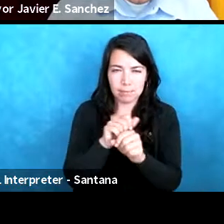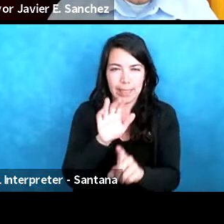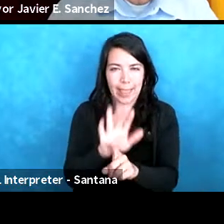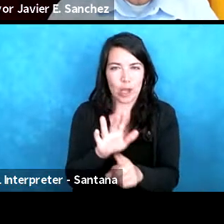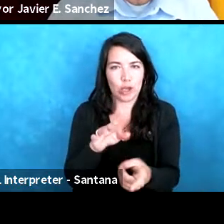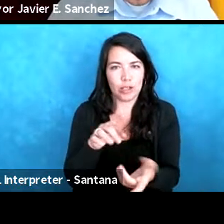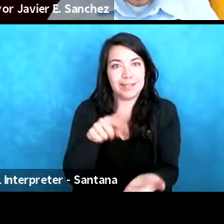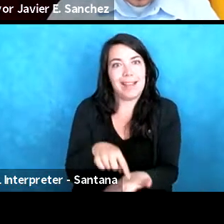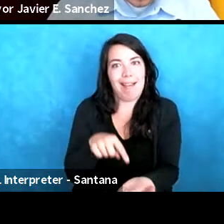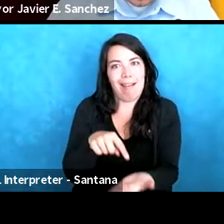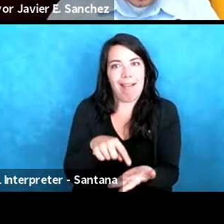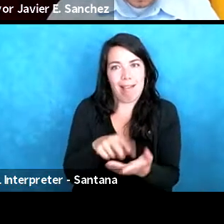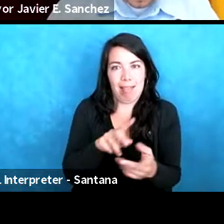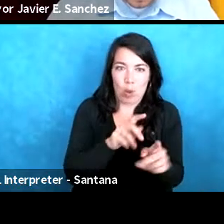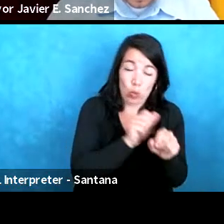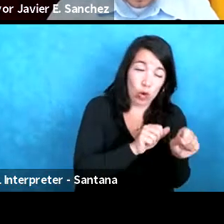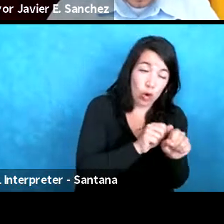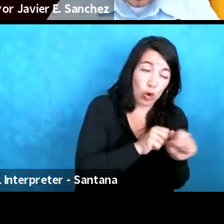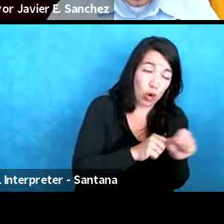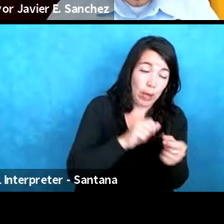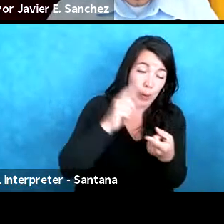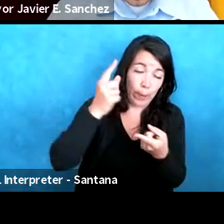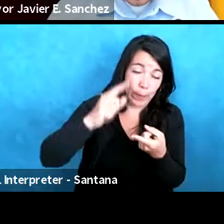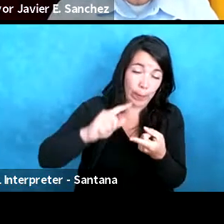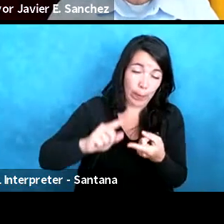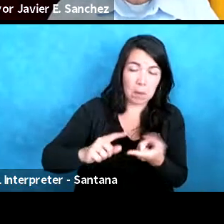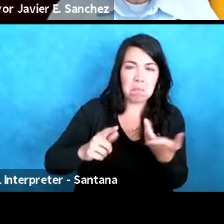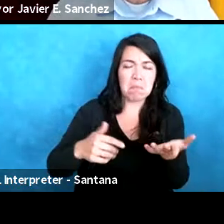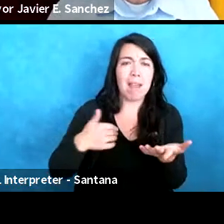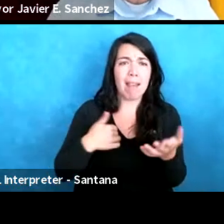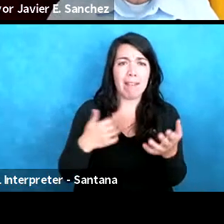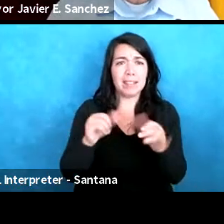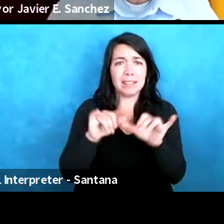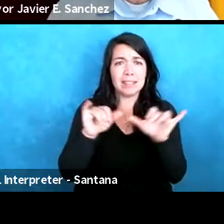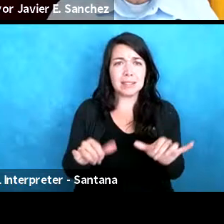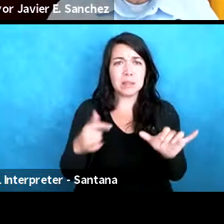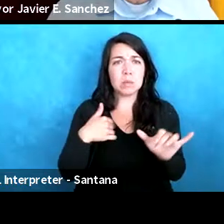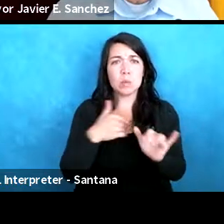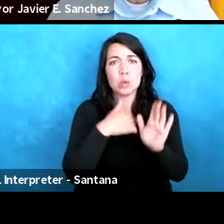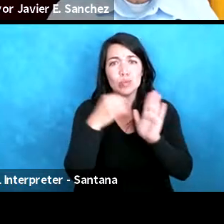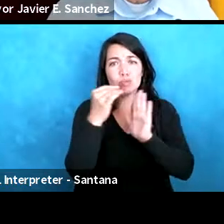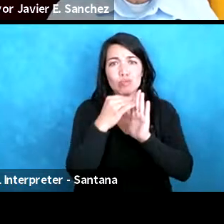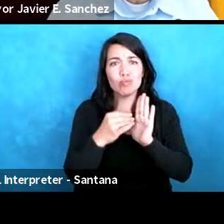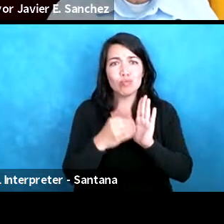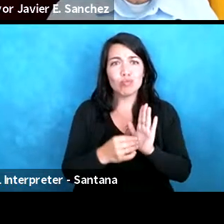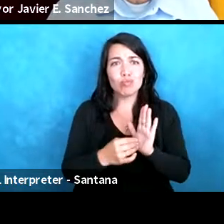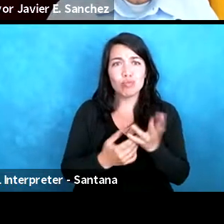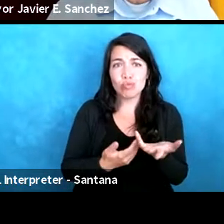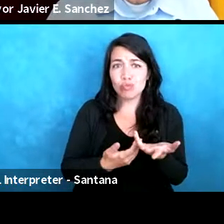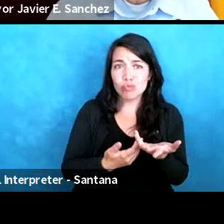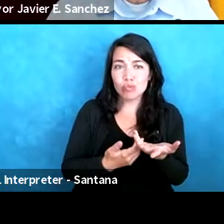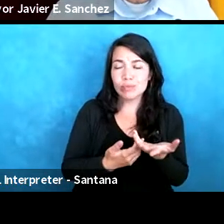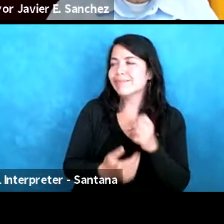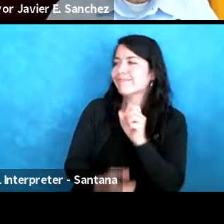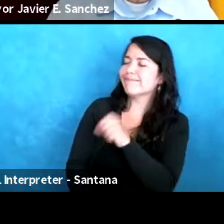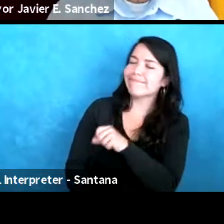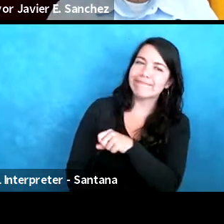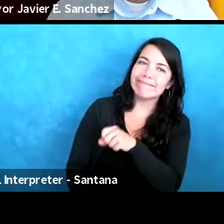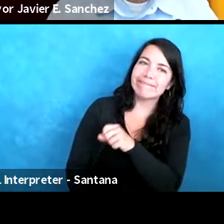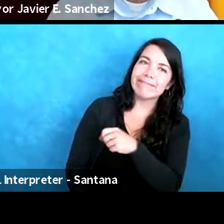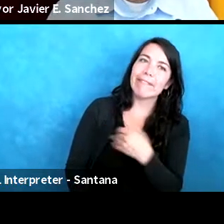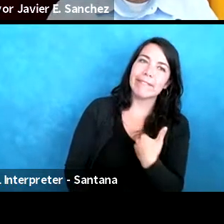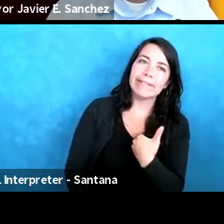so do we have something in place already that will track that? Yes, ma'am. Absolutely. Okay,